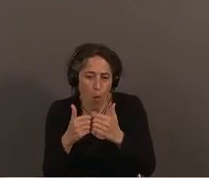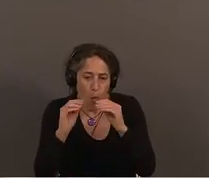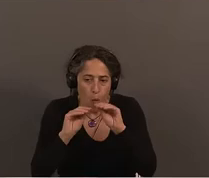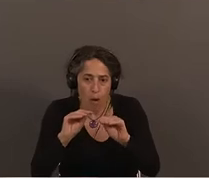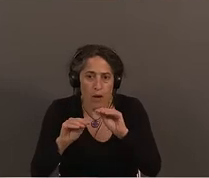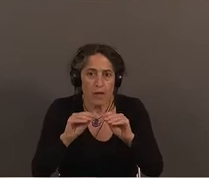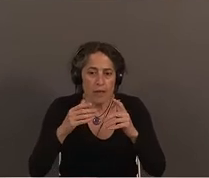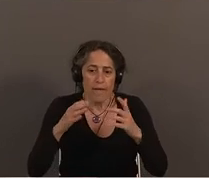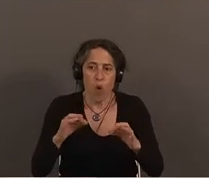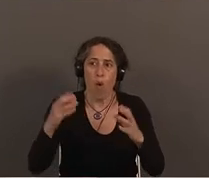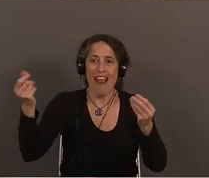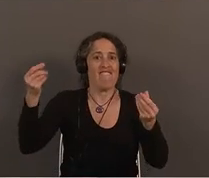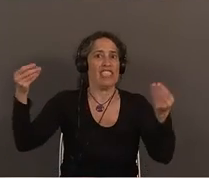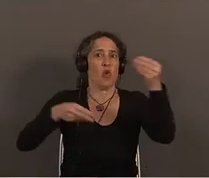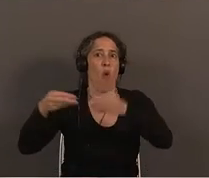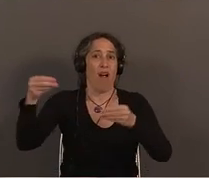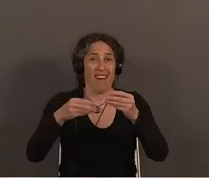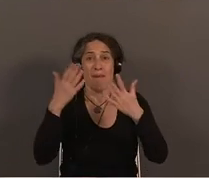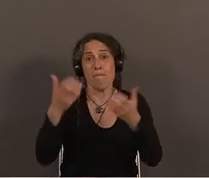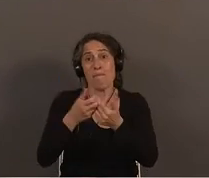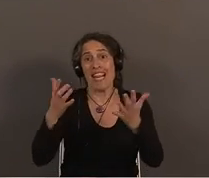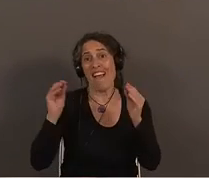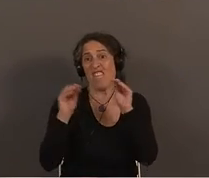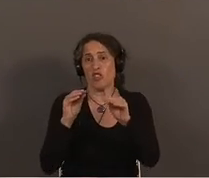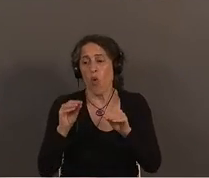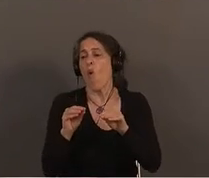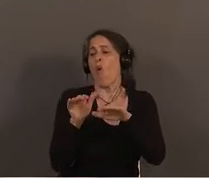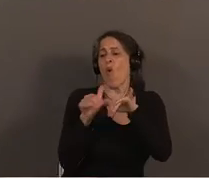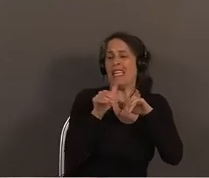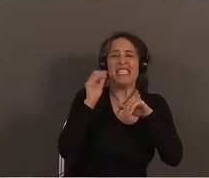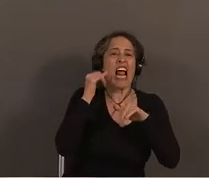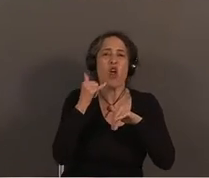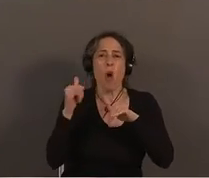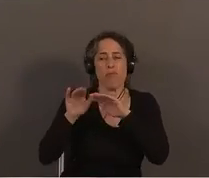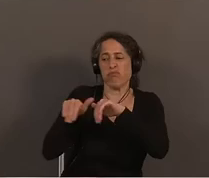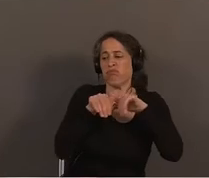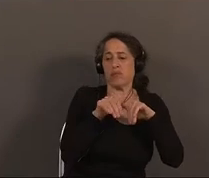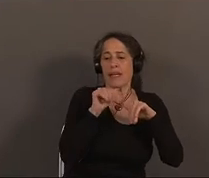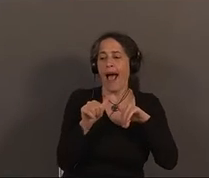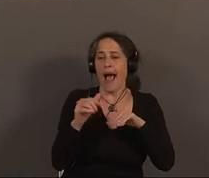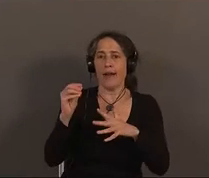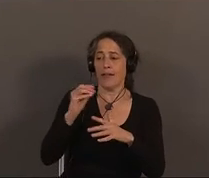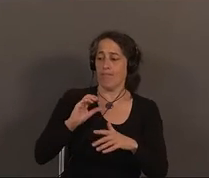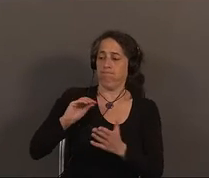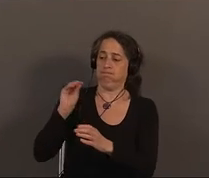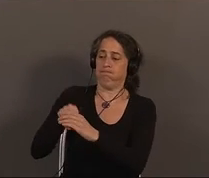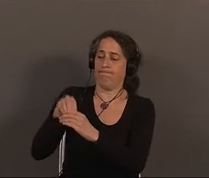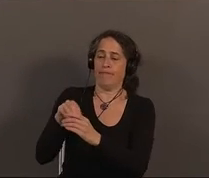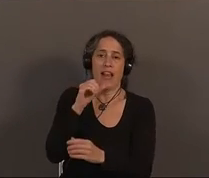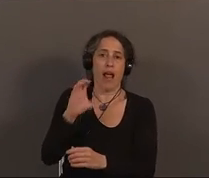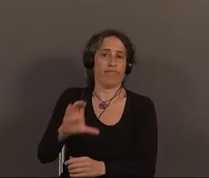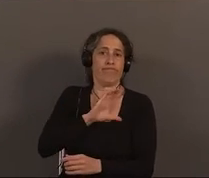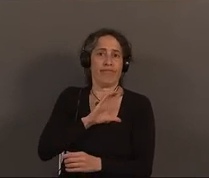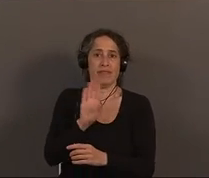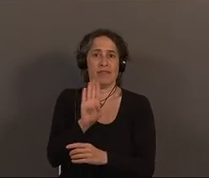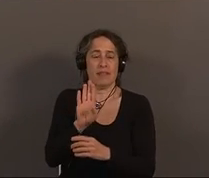they don't see the returns on investment in telecoms that they can see in other areas. Looking at the